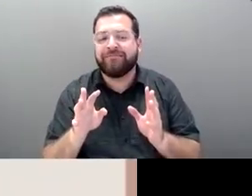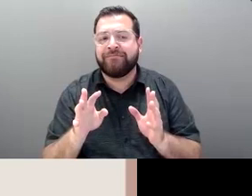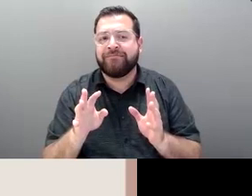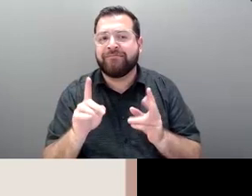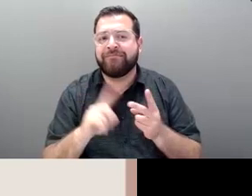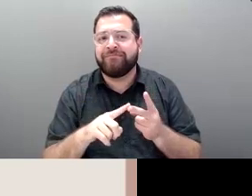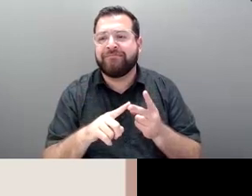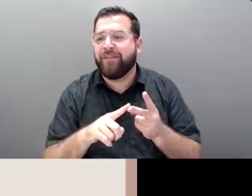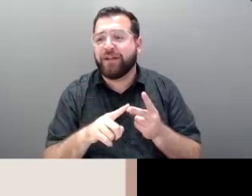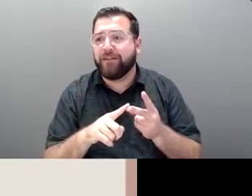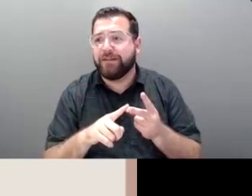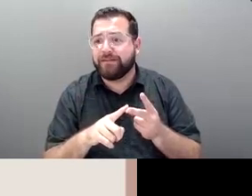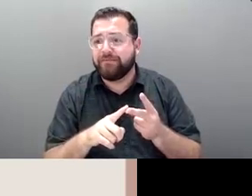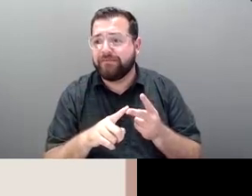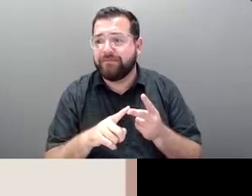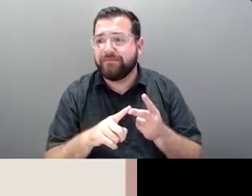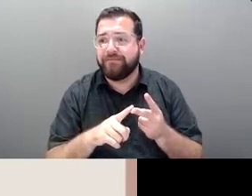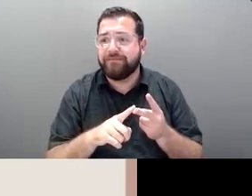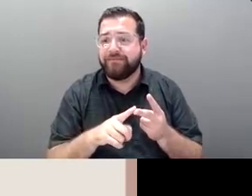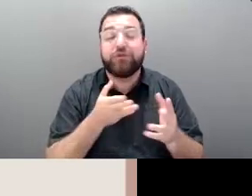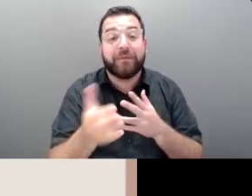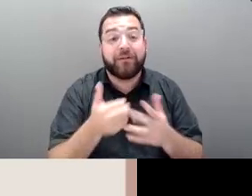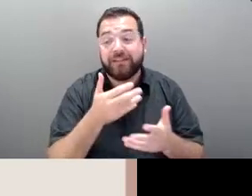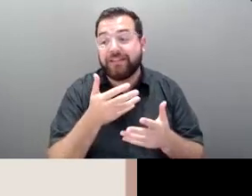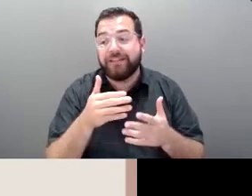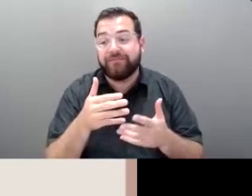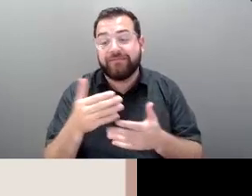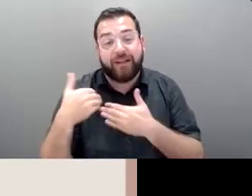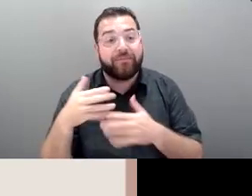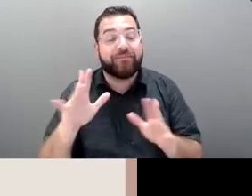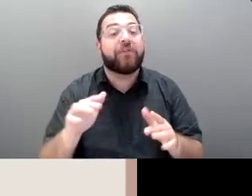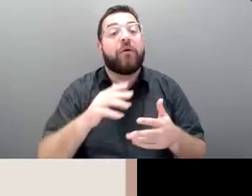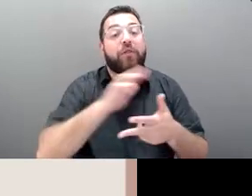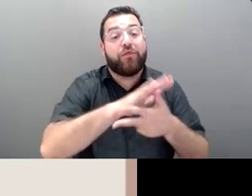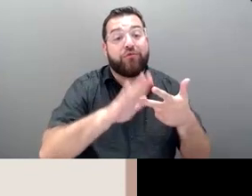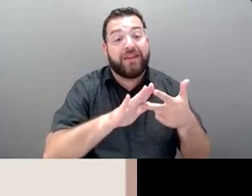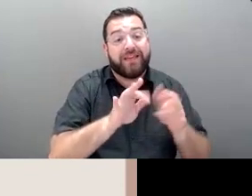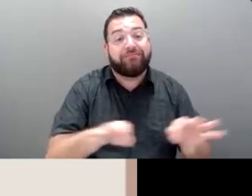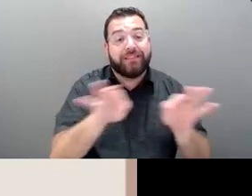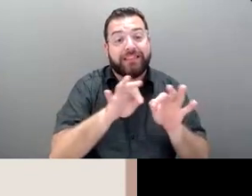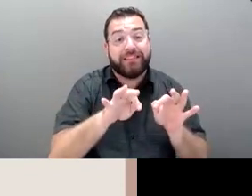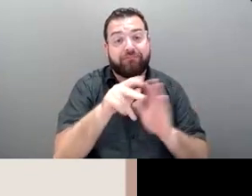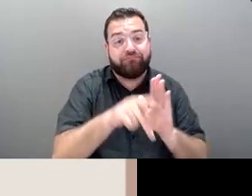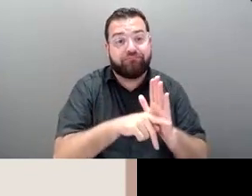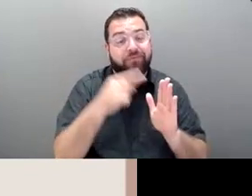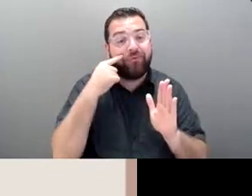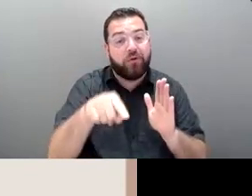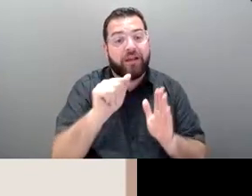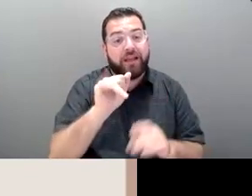so I want to just think about 3 key principles in AI education, and